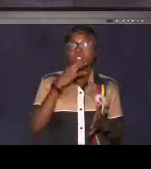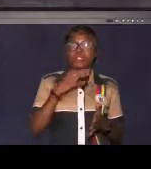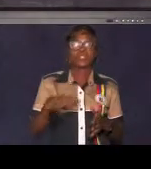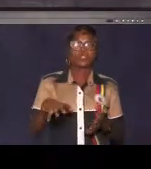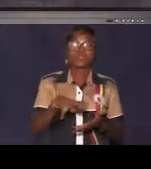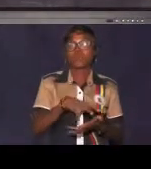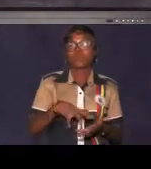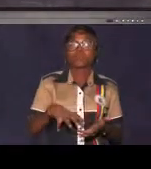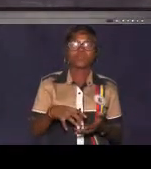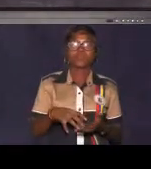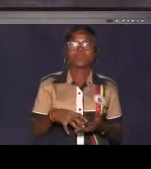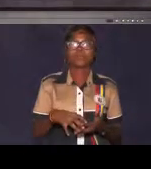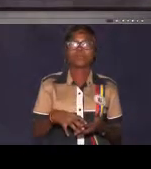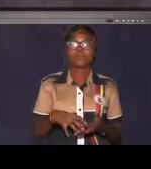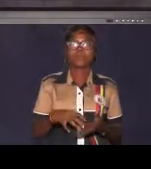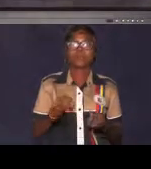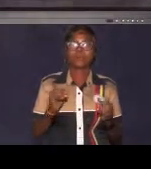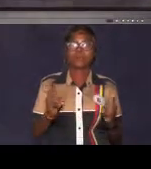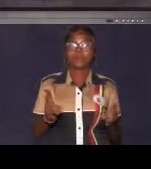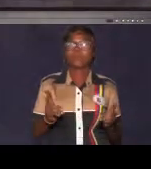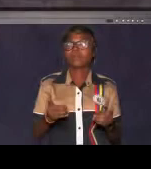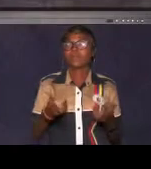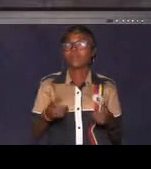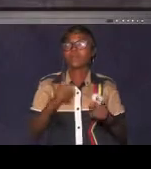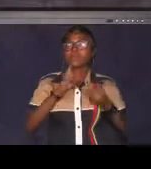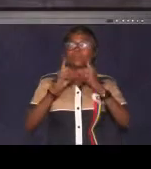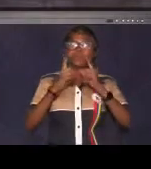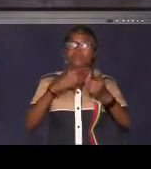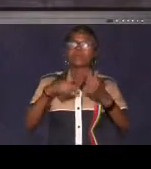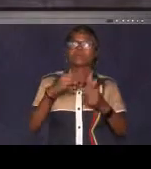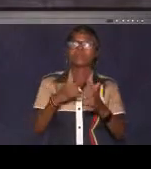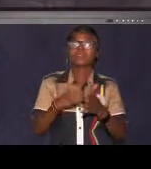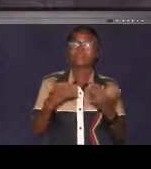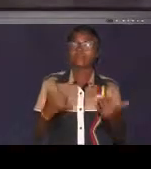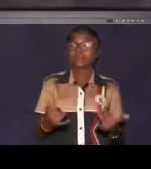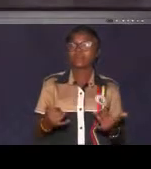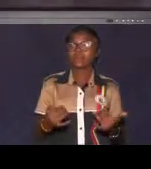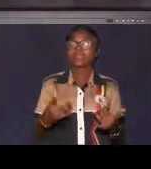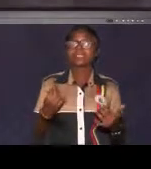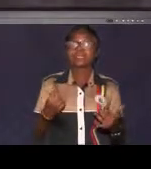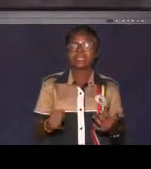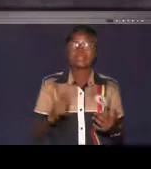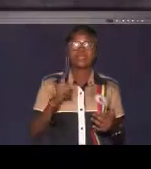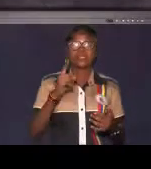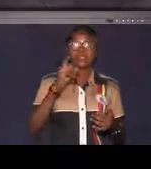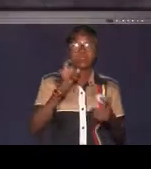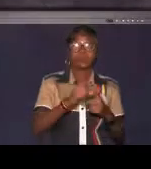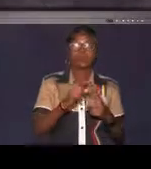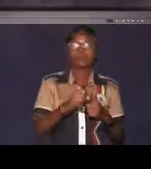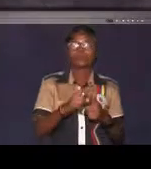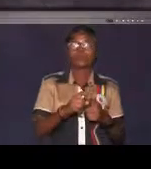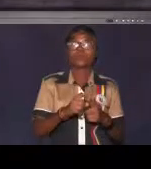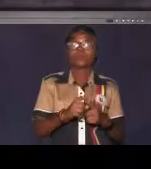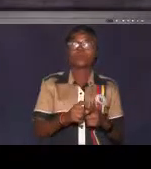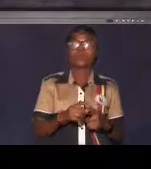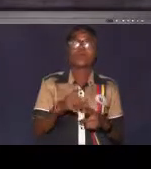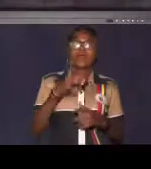It is often confusing, is that not? Okay, let's talk about it now. The word